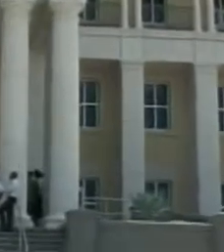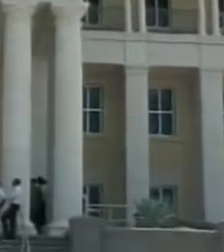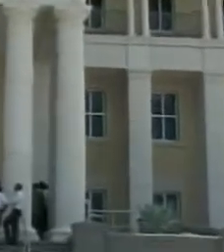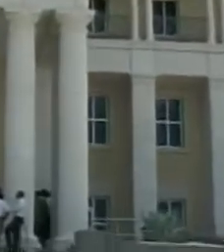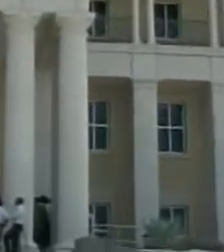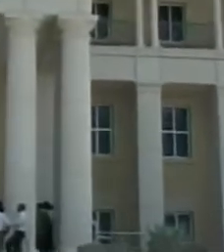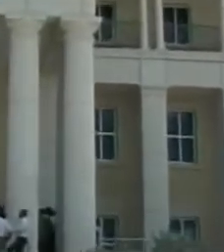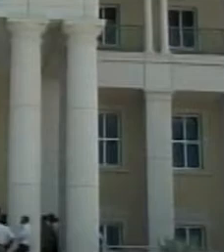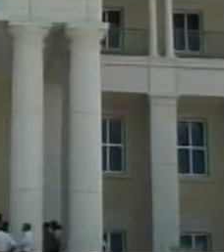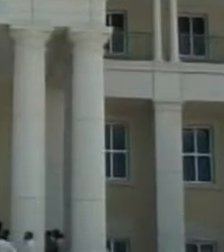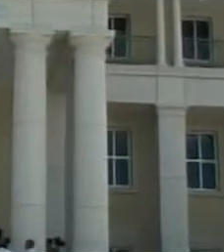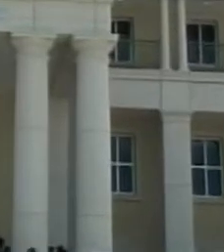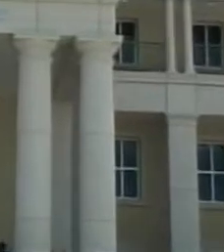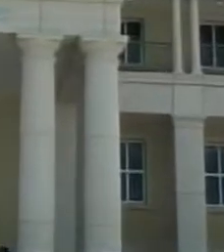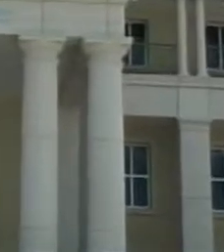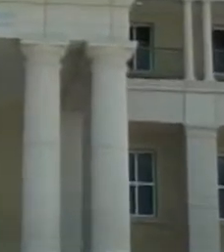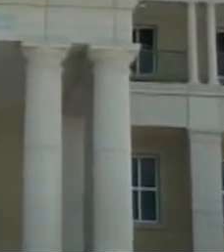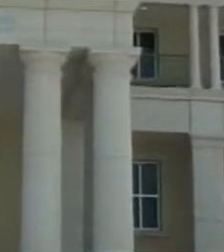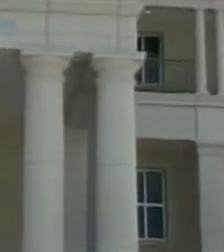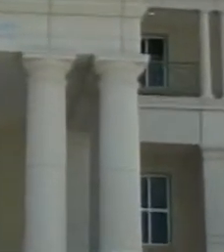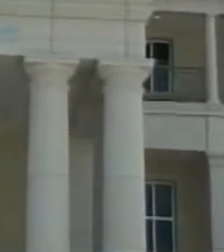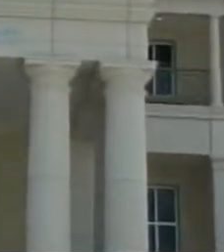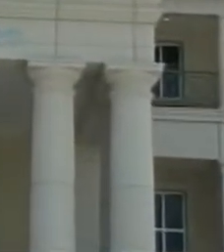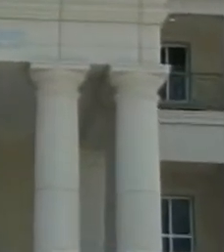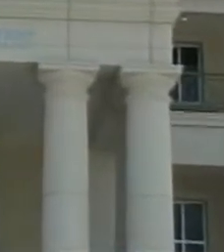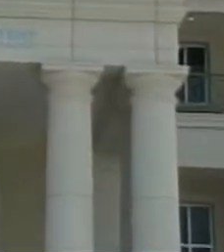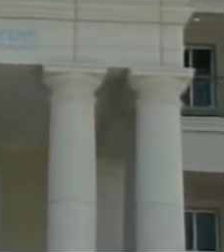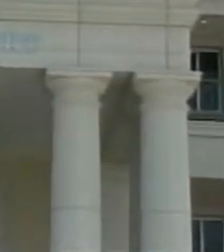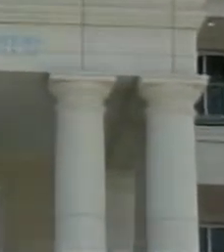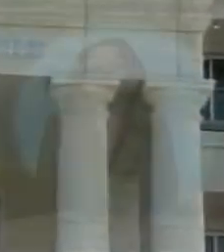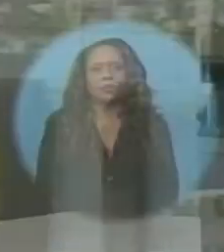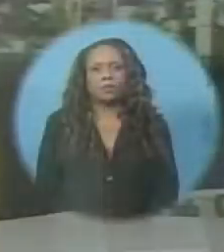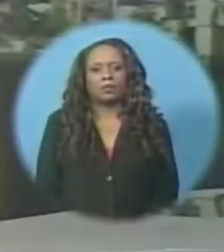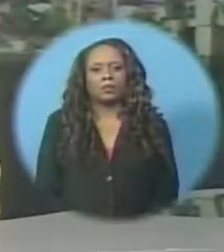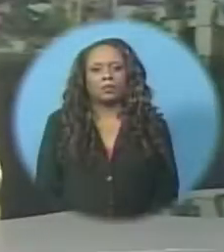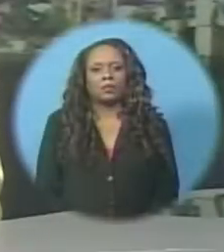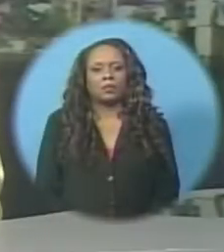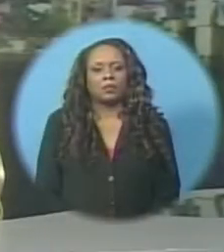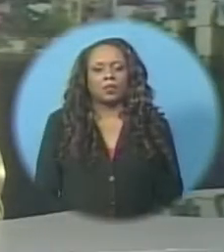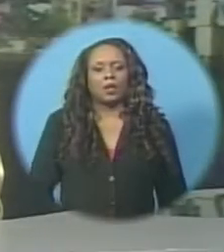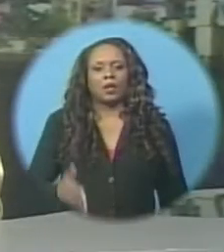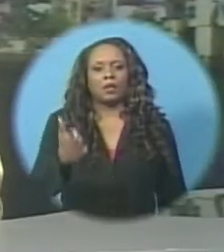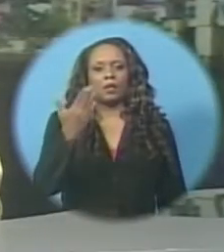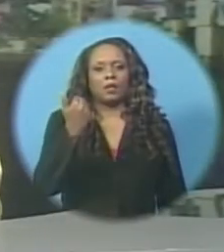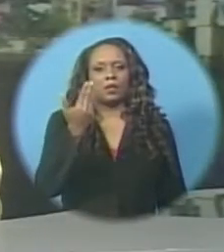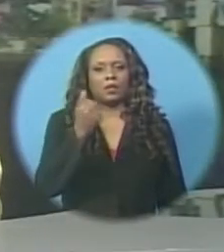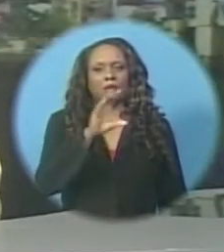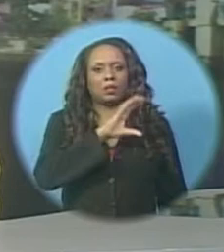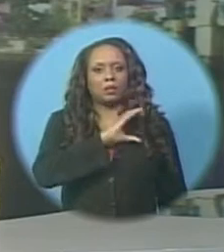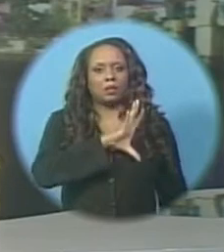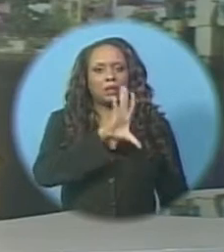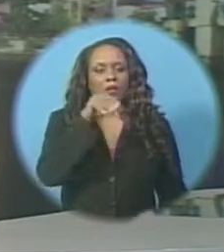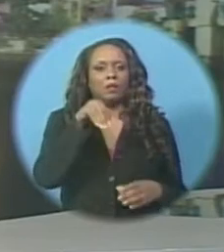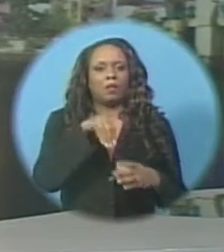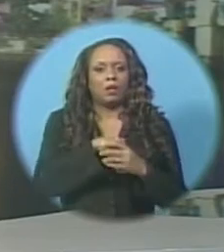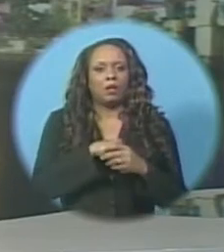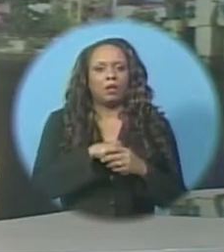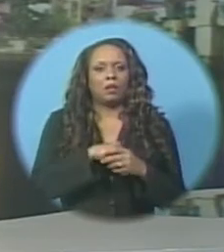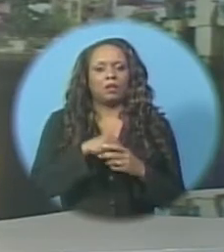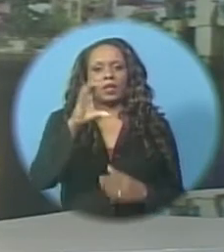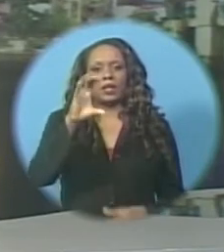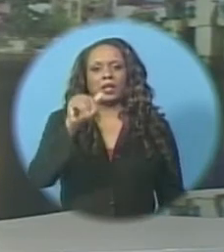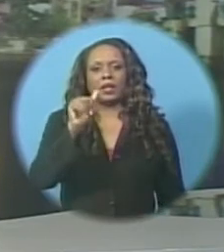days before Christmas, has denied them justice and rights. 15 officers were originally involved in the suit, but one